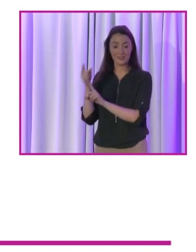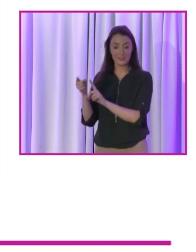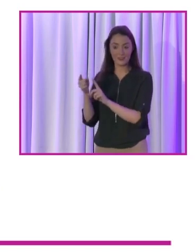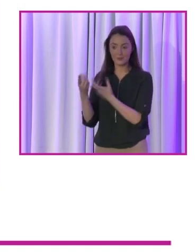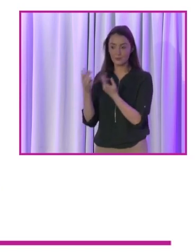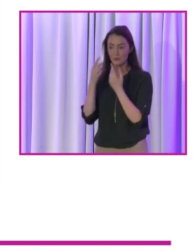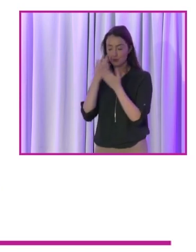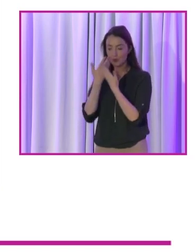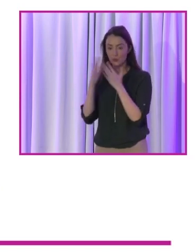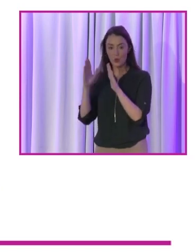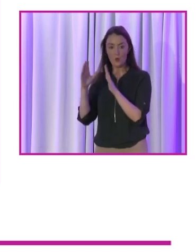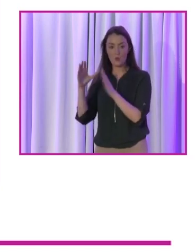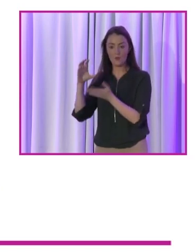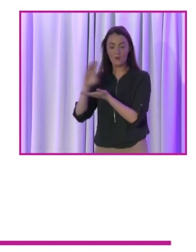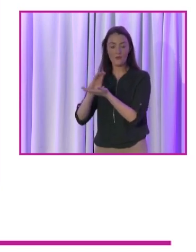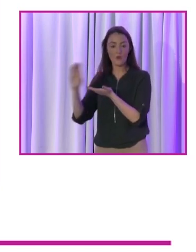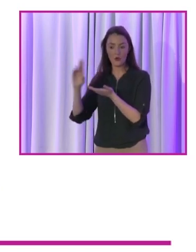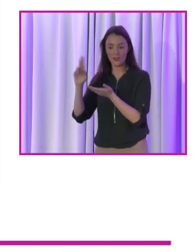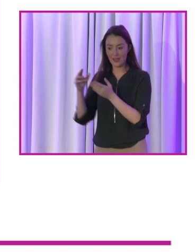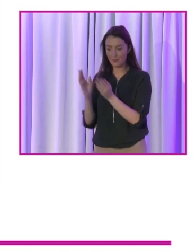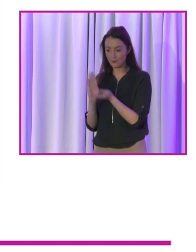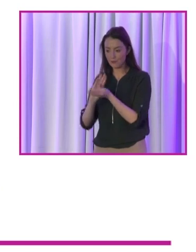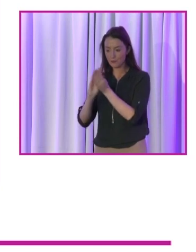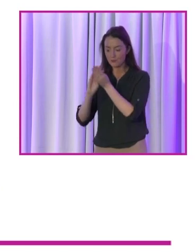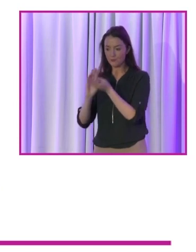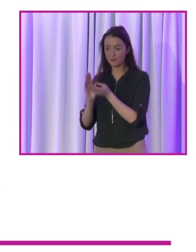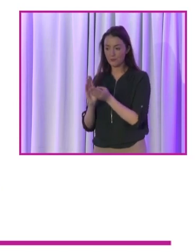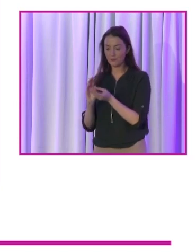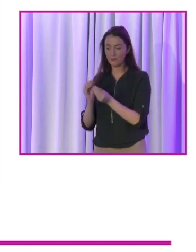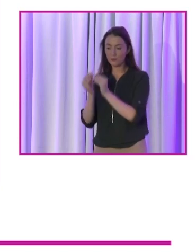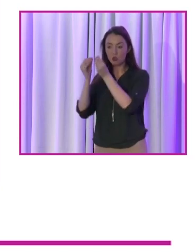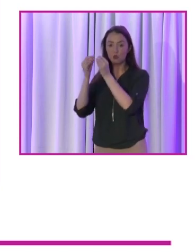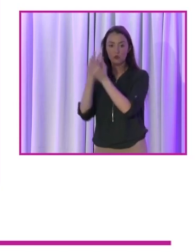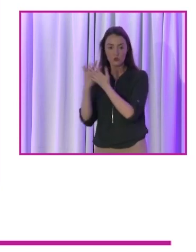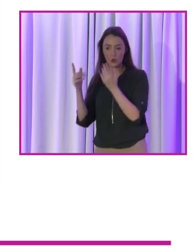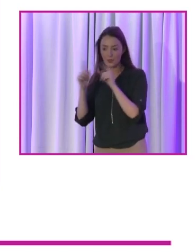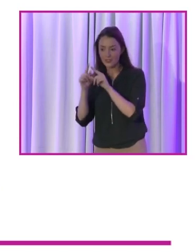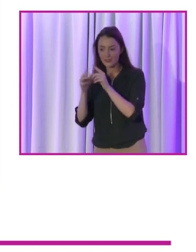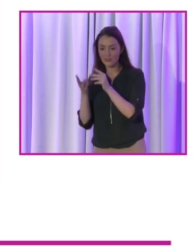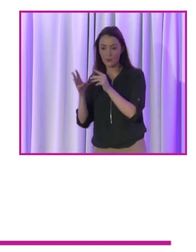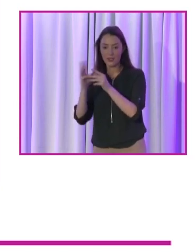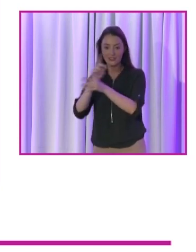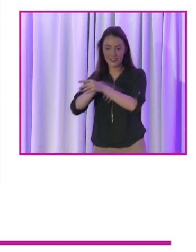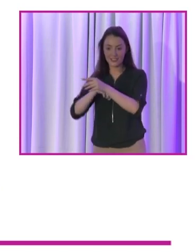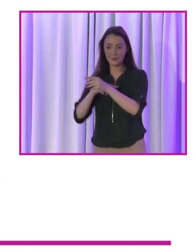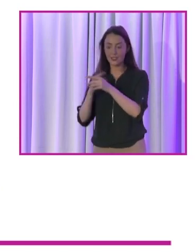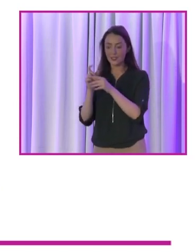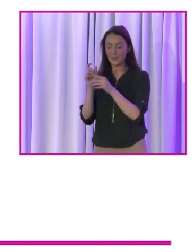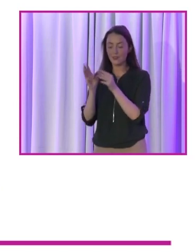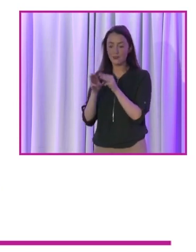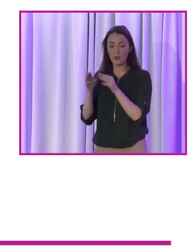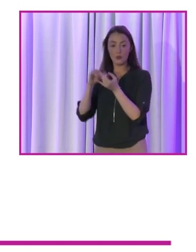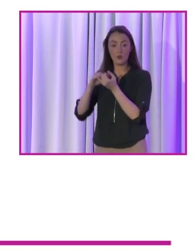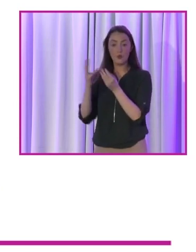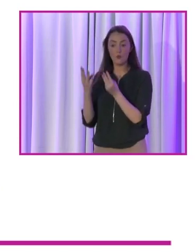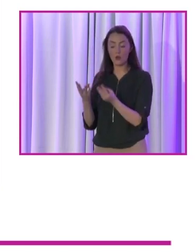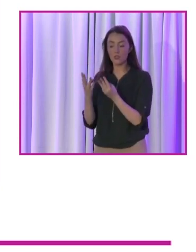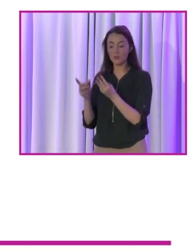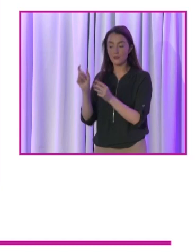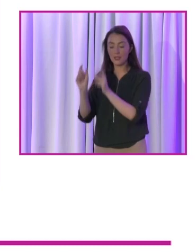of the financial barriers that disabled people face when running for elected office on a more even playing